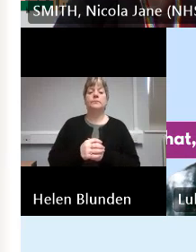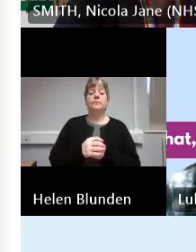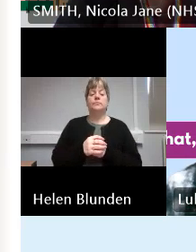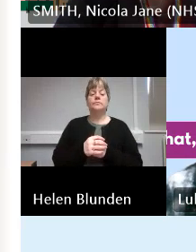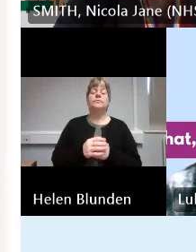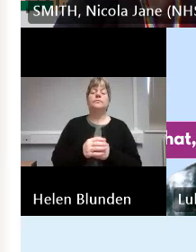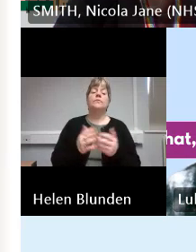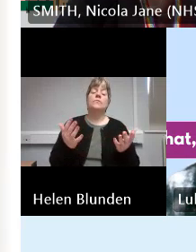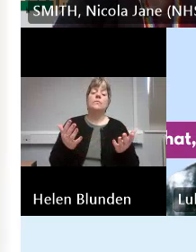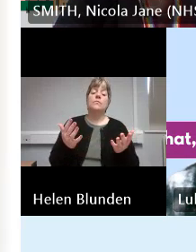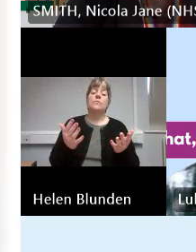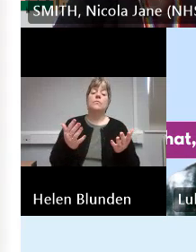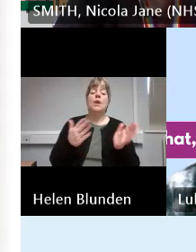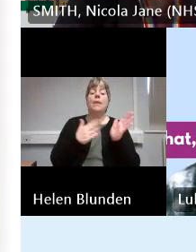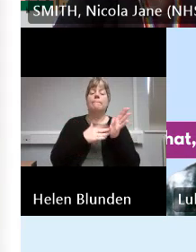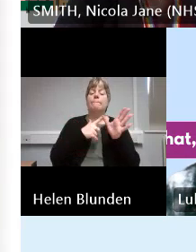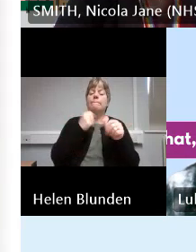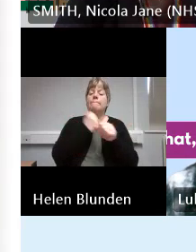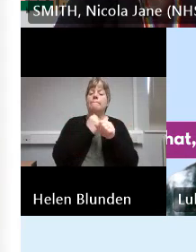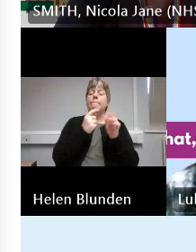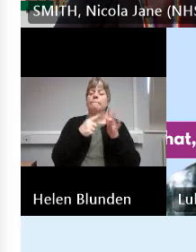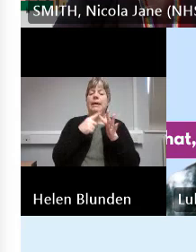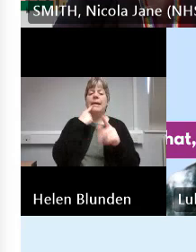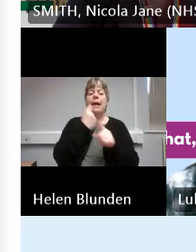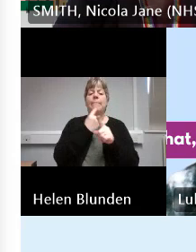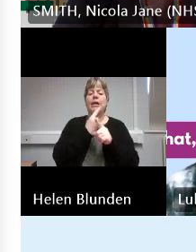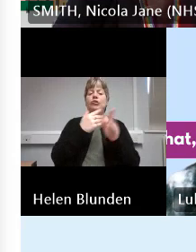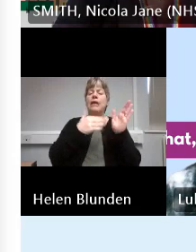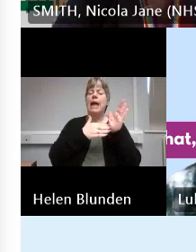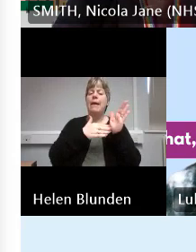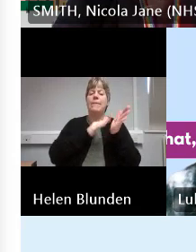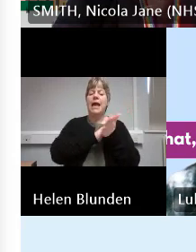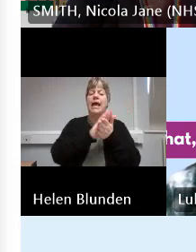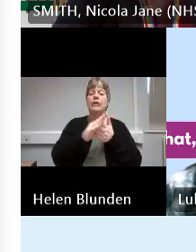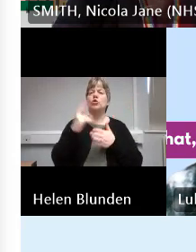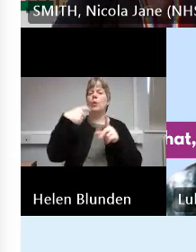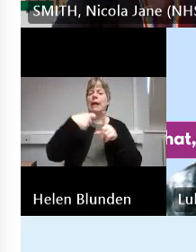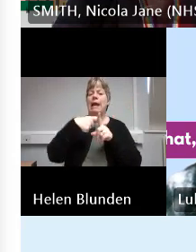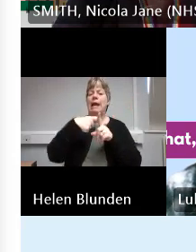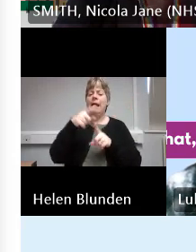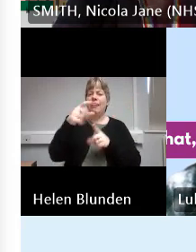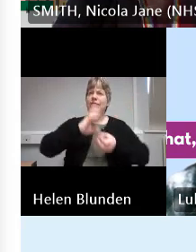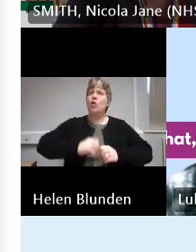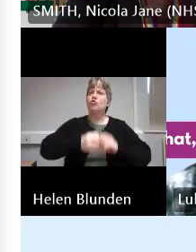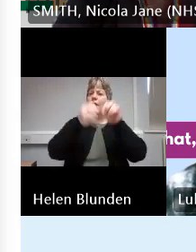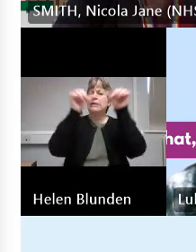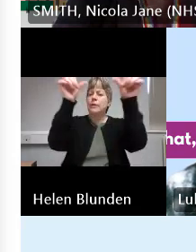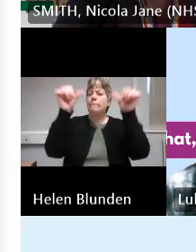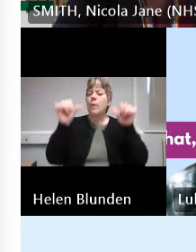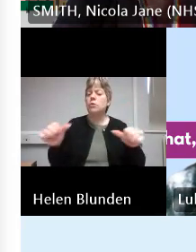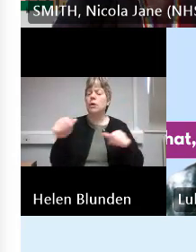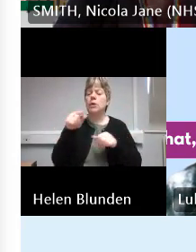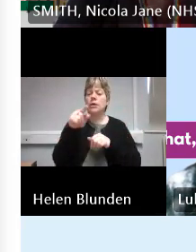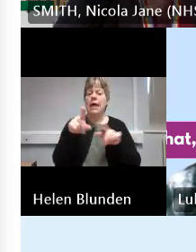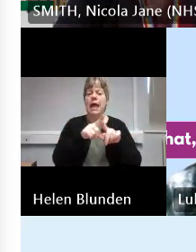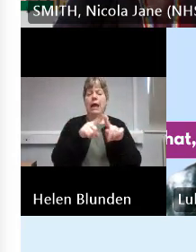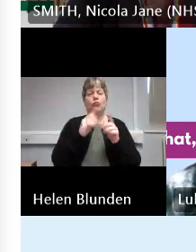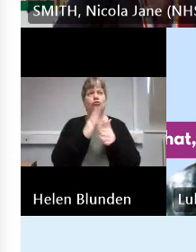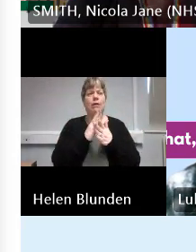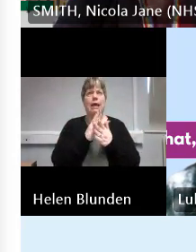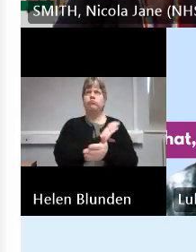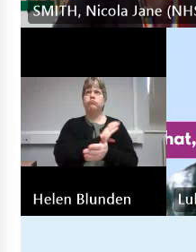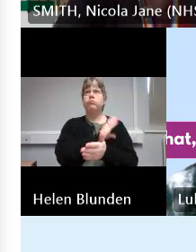And then Maggie mentioned MH2K already, and they produced some posters and a really empowering